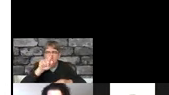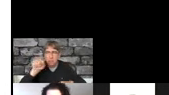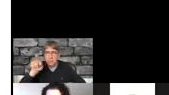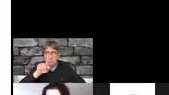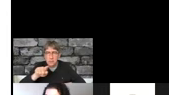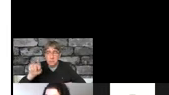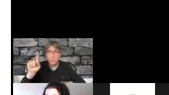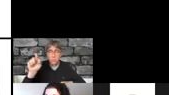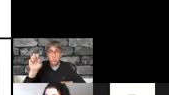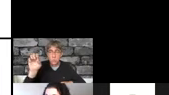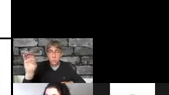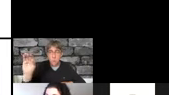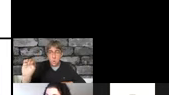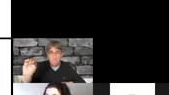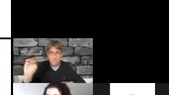Go to the next